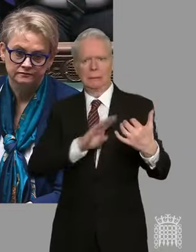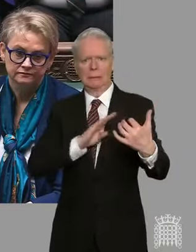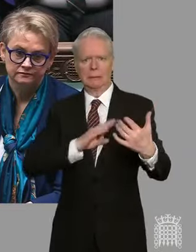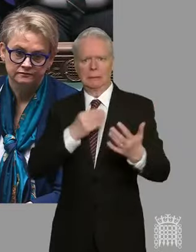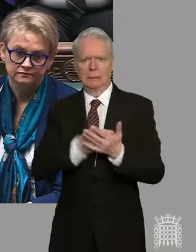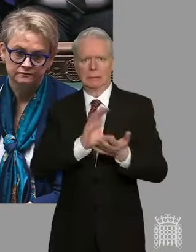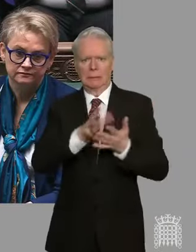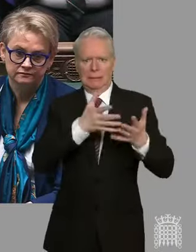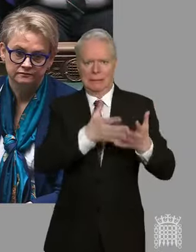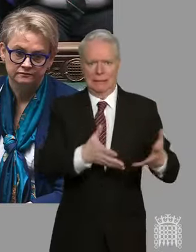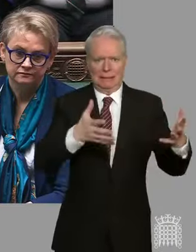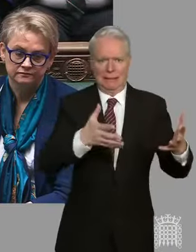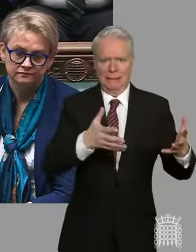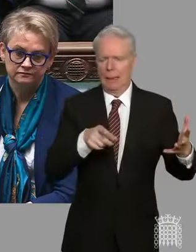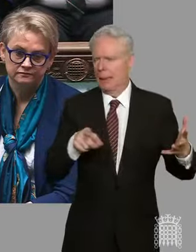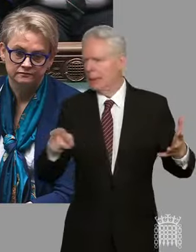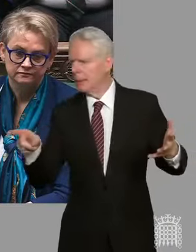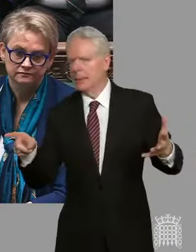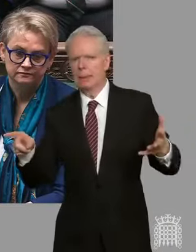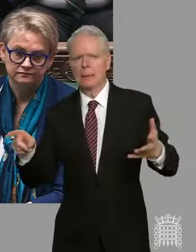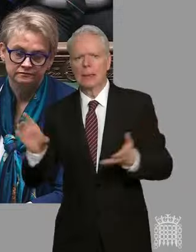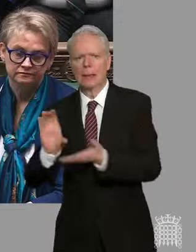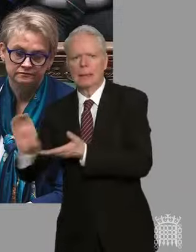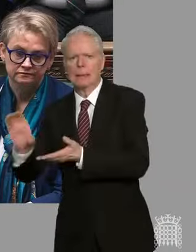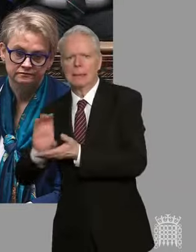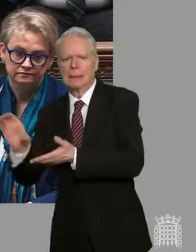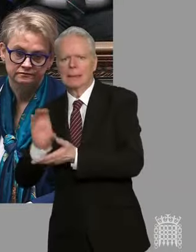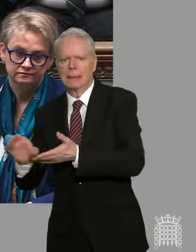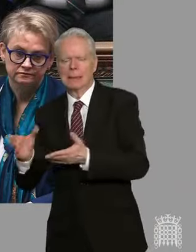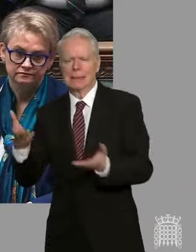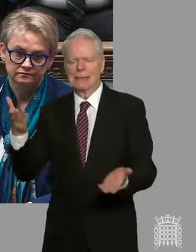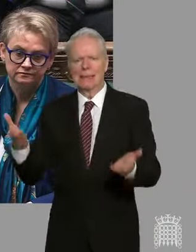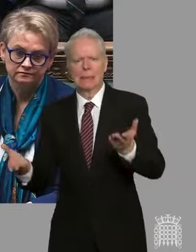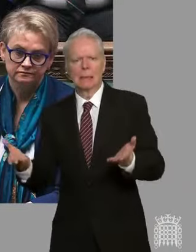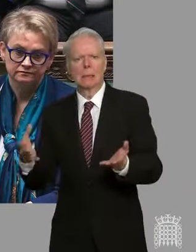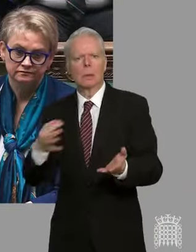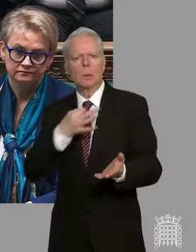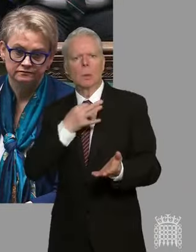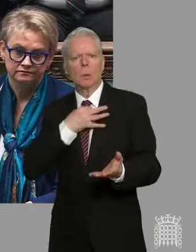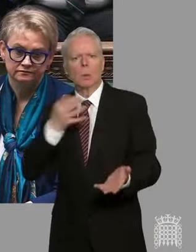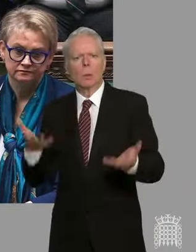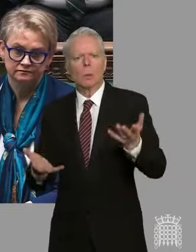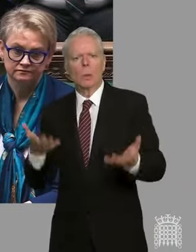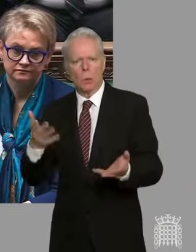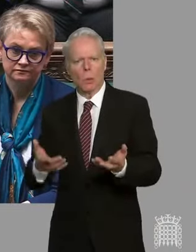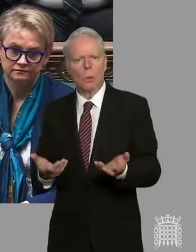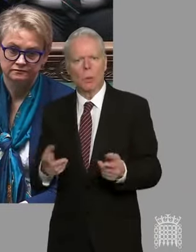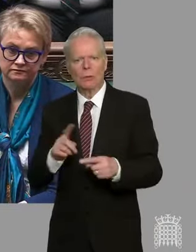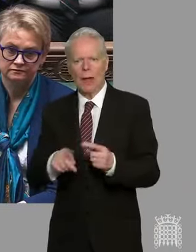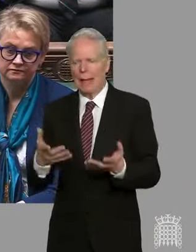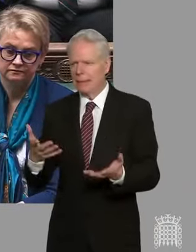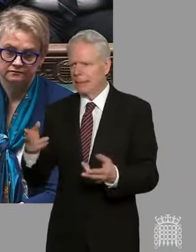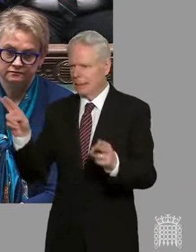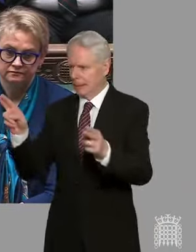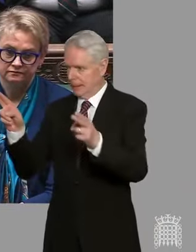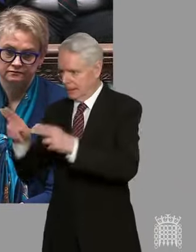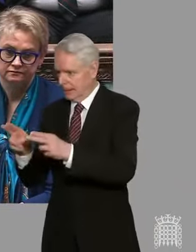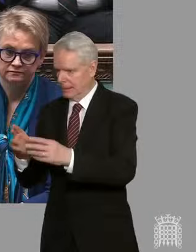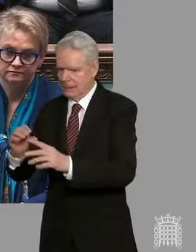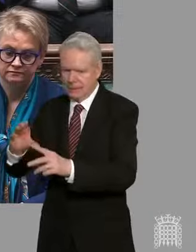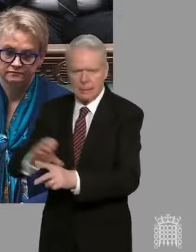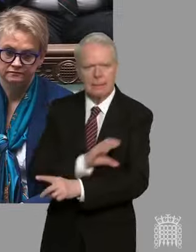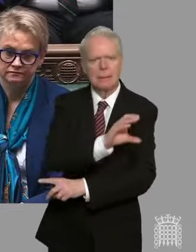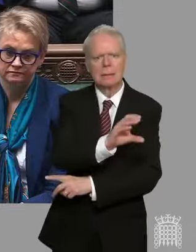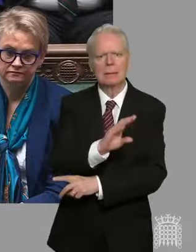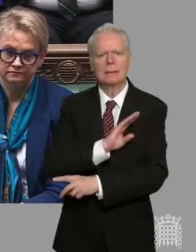in relation to Gaza, Ukraine and Sudan and other vital work. And I want to be clear that